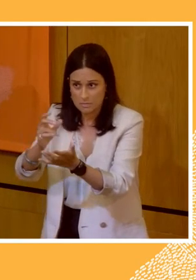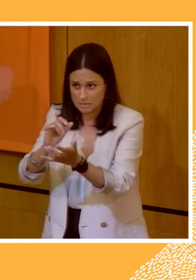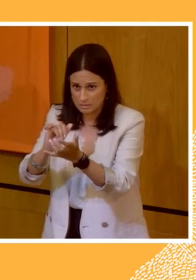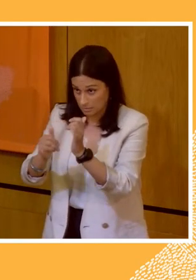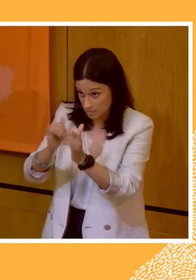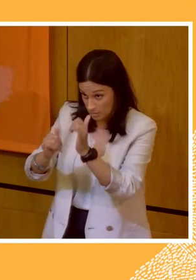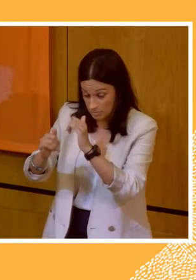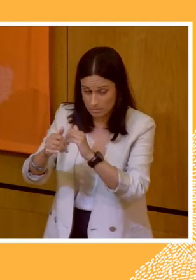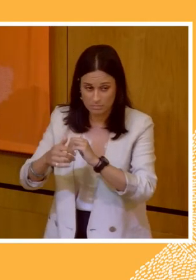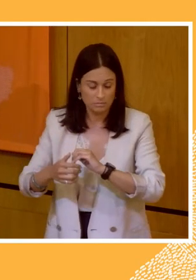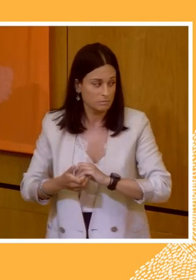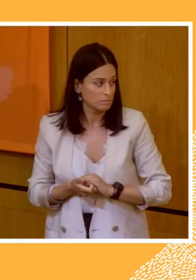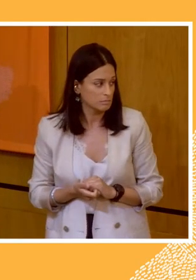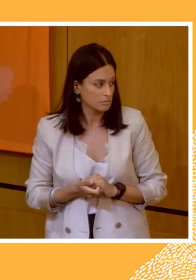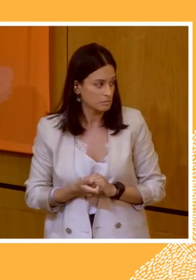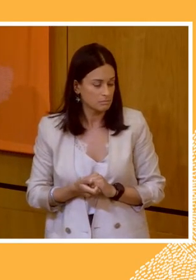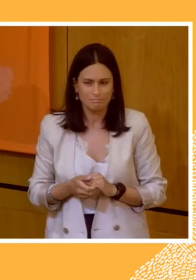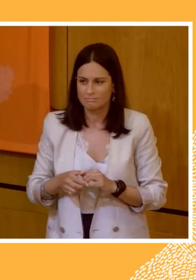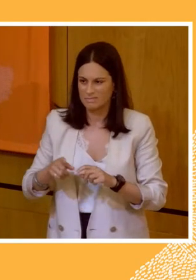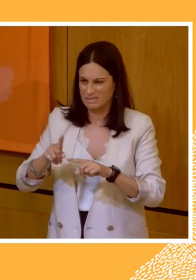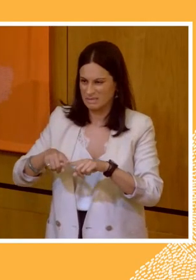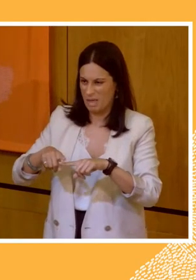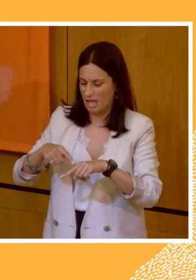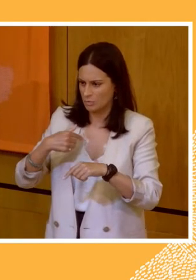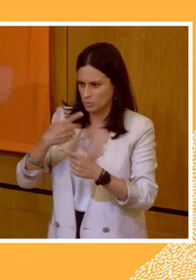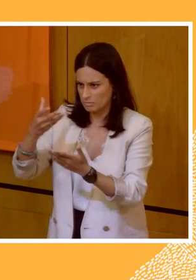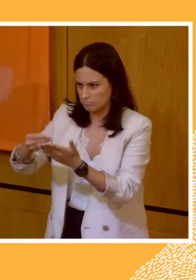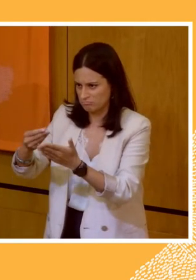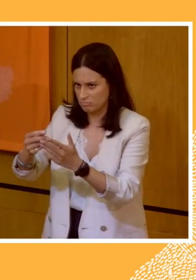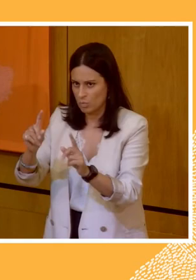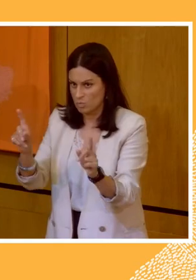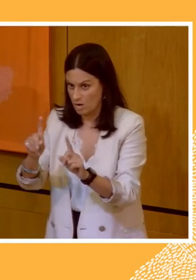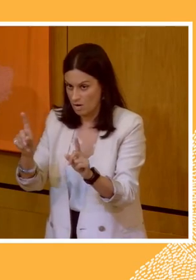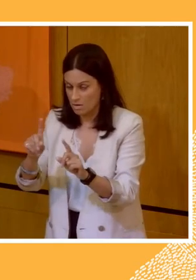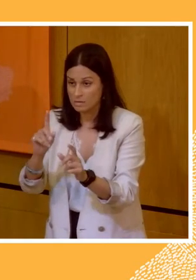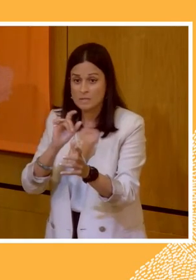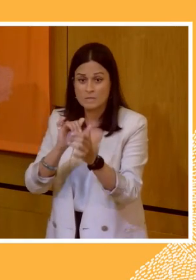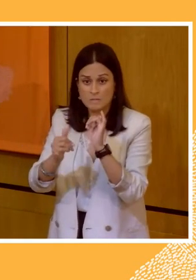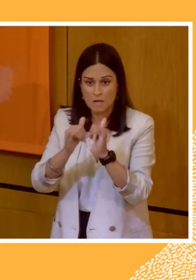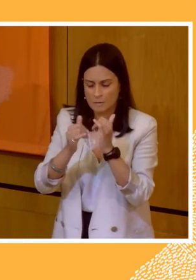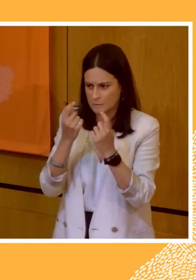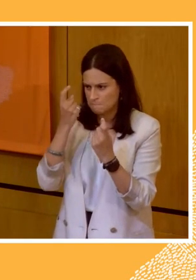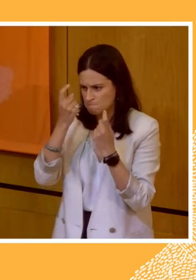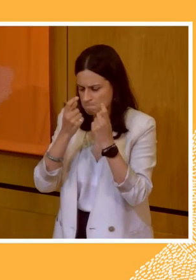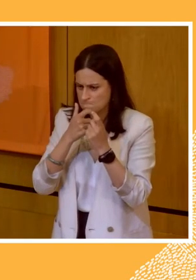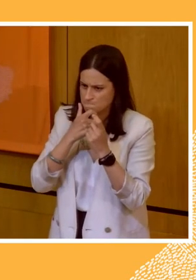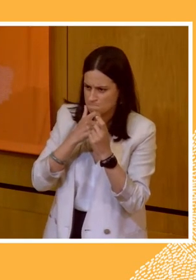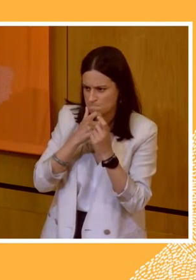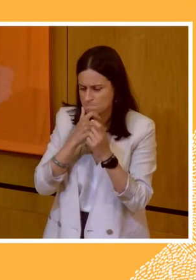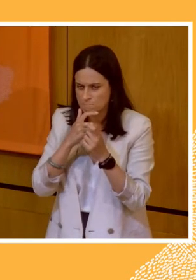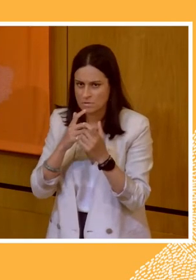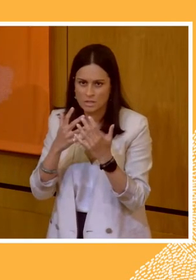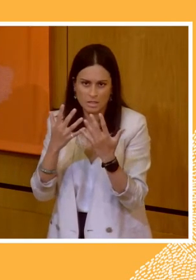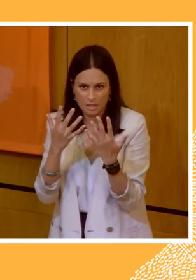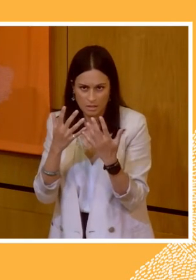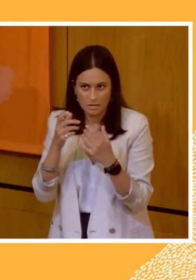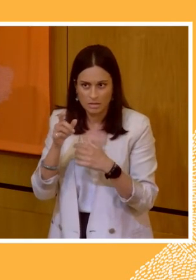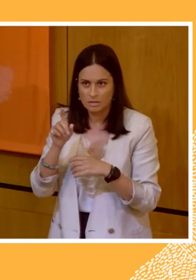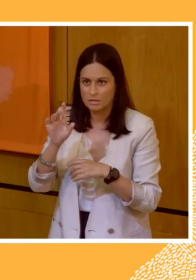sometimes. And so it depends on the thing we're recording. You also sometimes have to consider